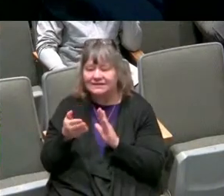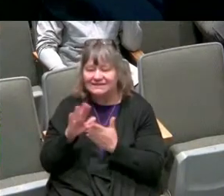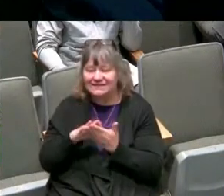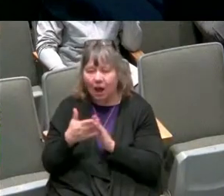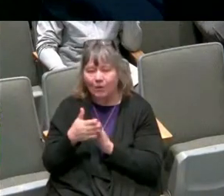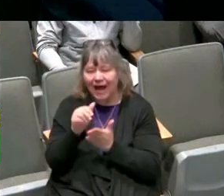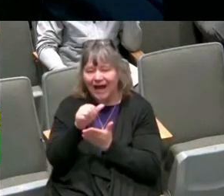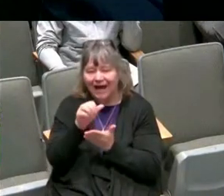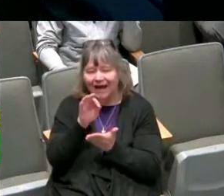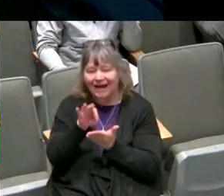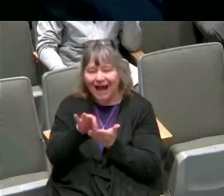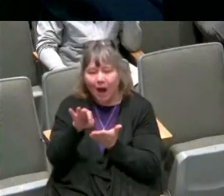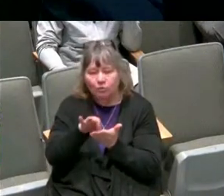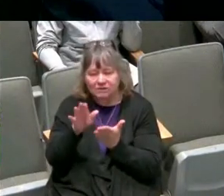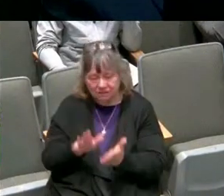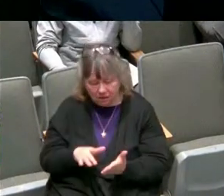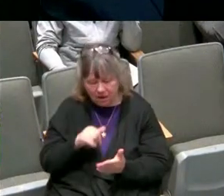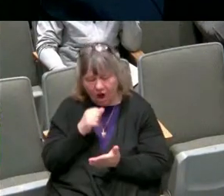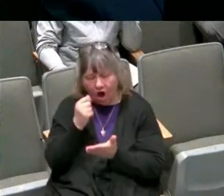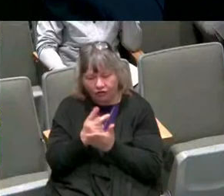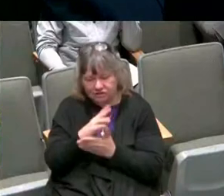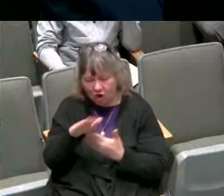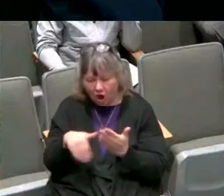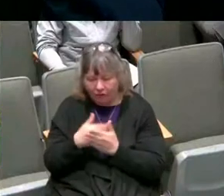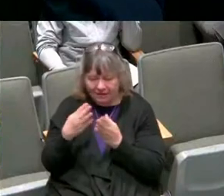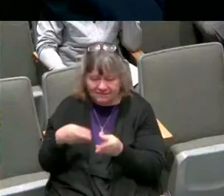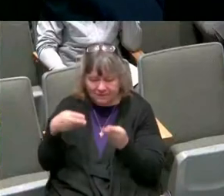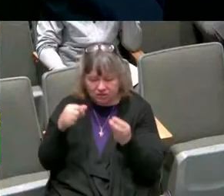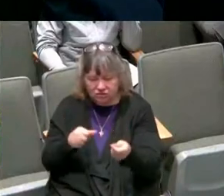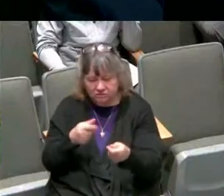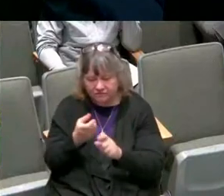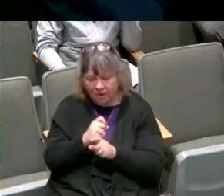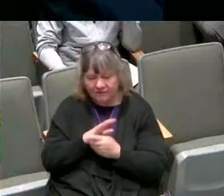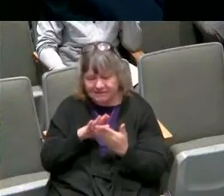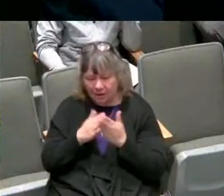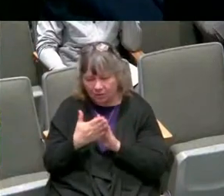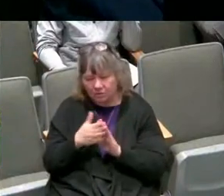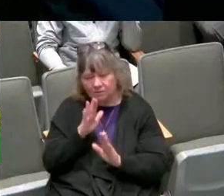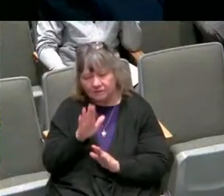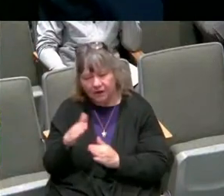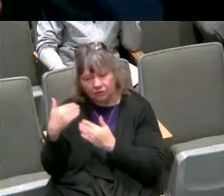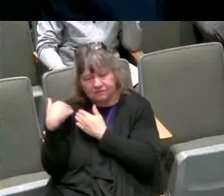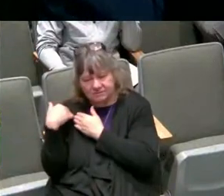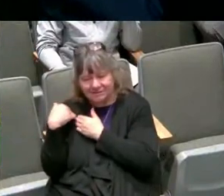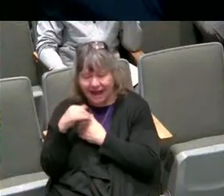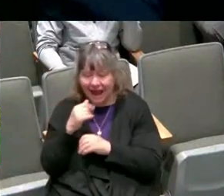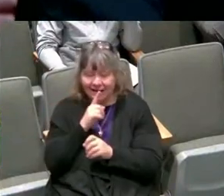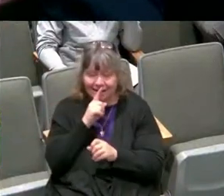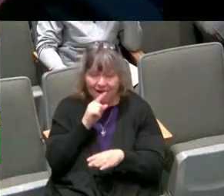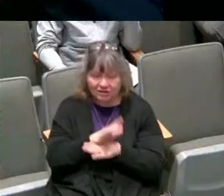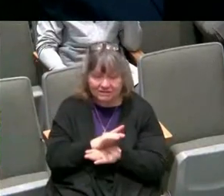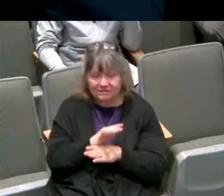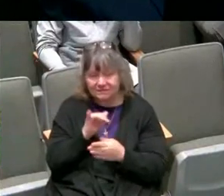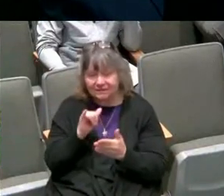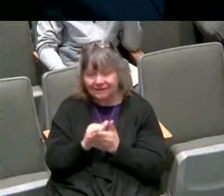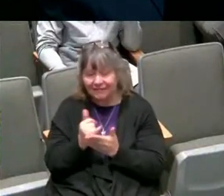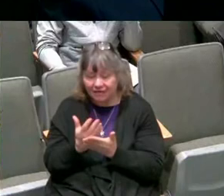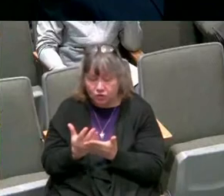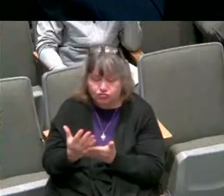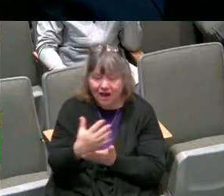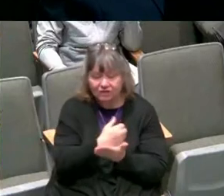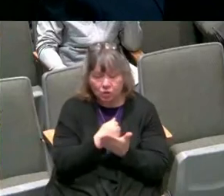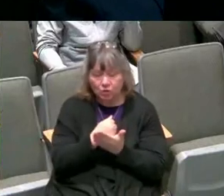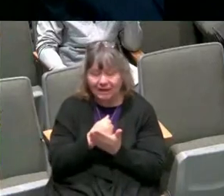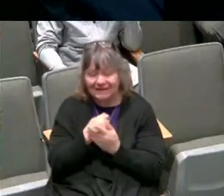authorizes all expenditures from the town uh it's statutory responsibility and ensures that the revenue